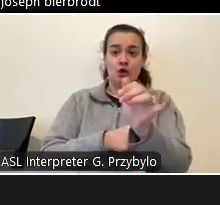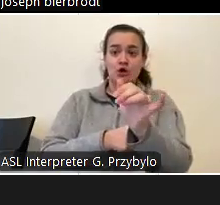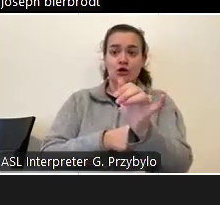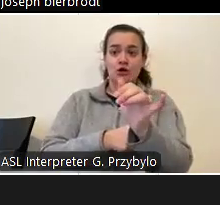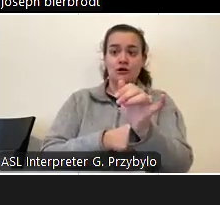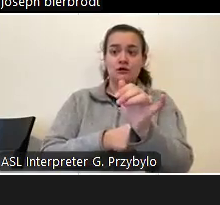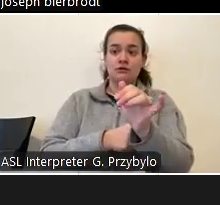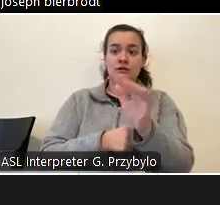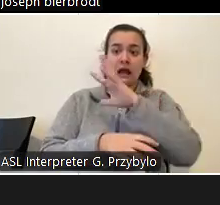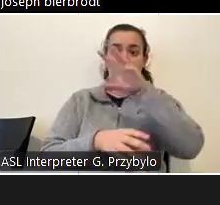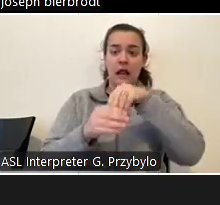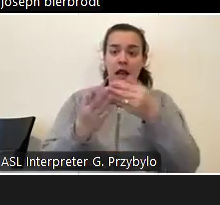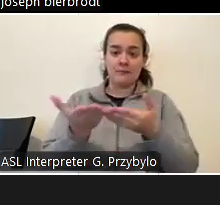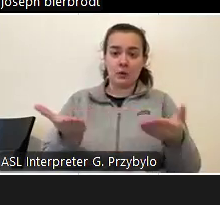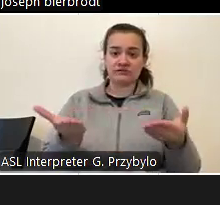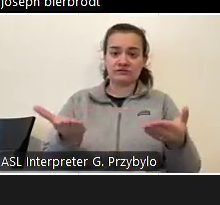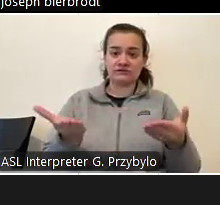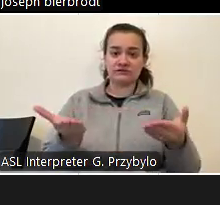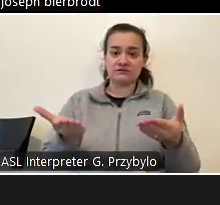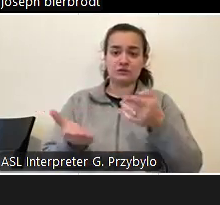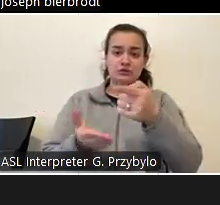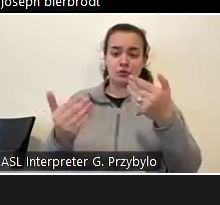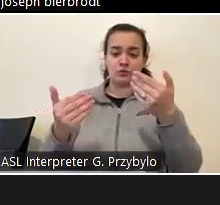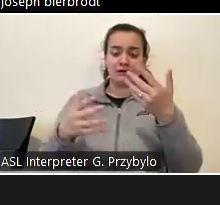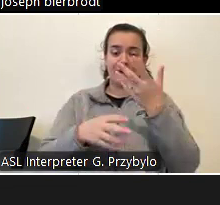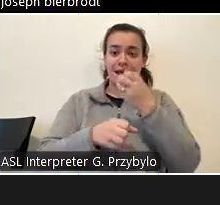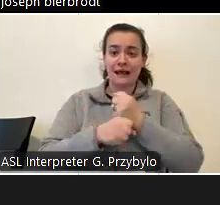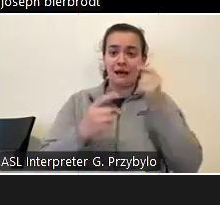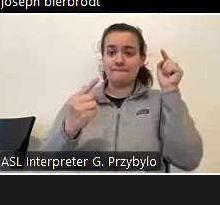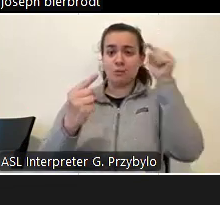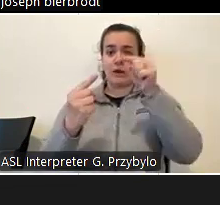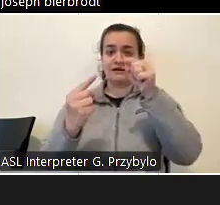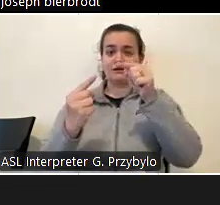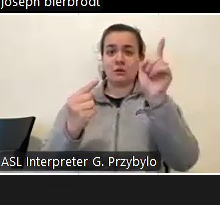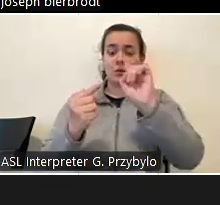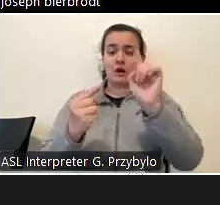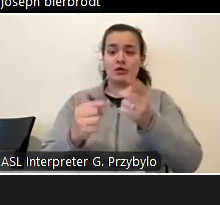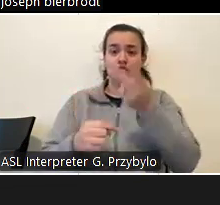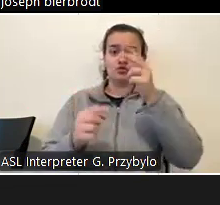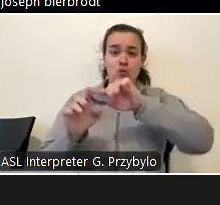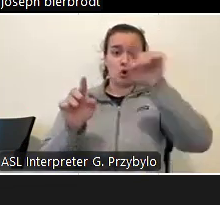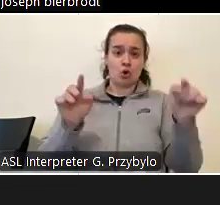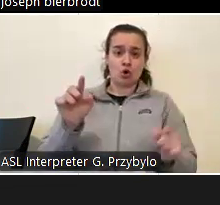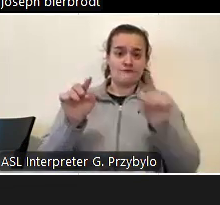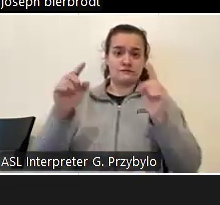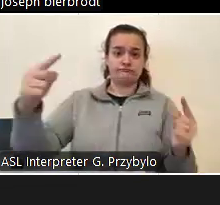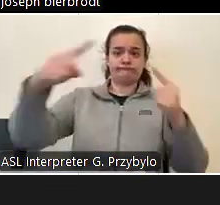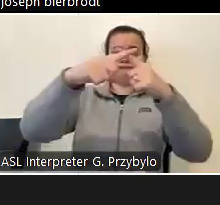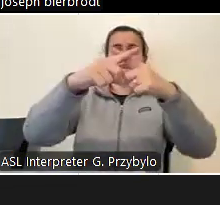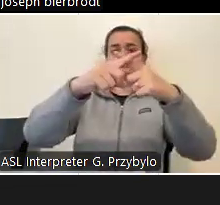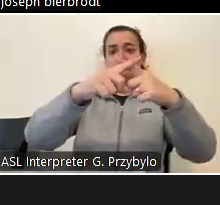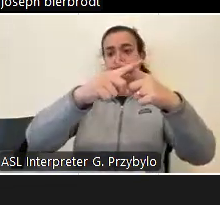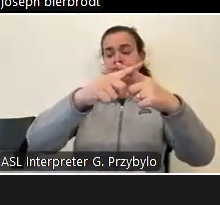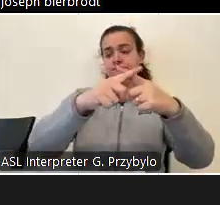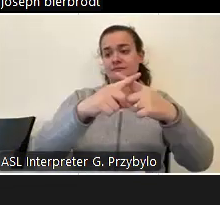components. And so that you end up with a point where you see those two curves cross. At that